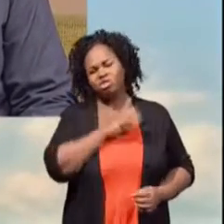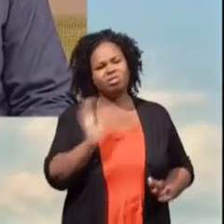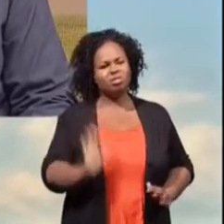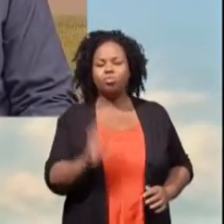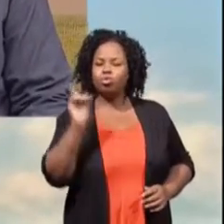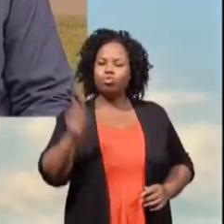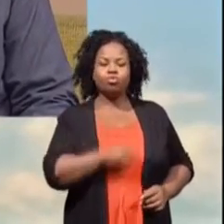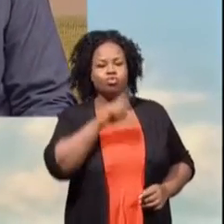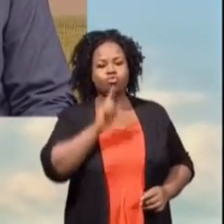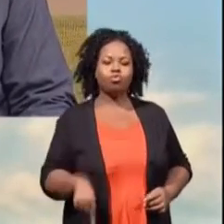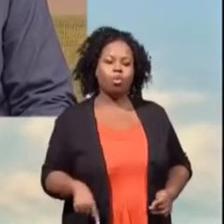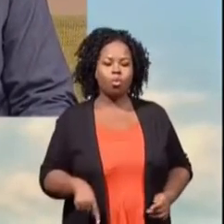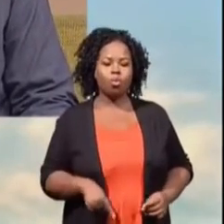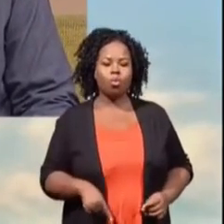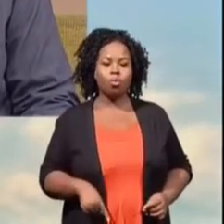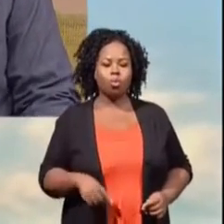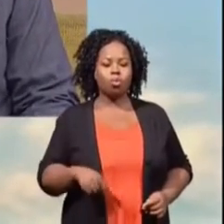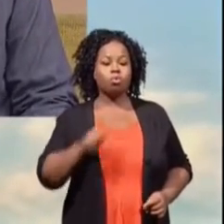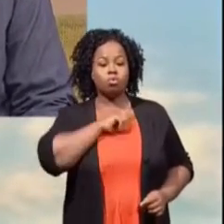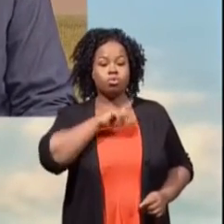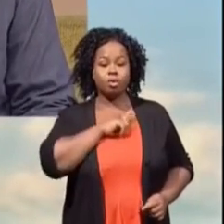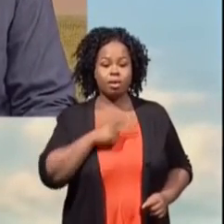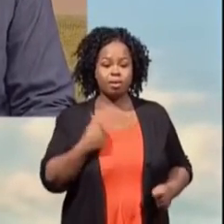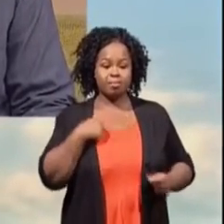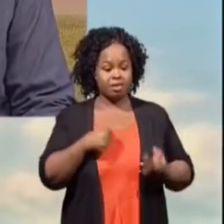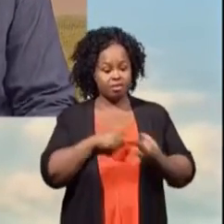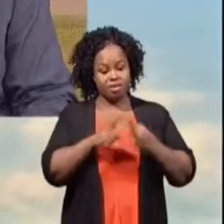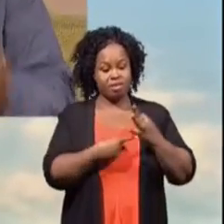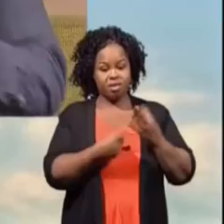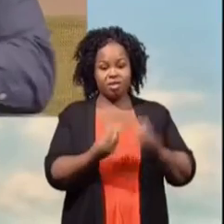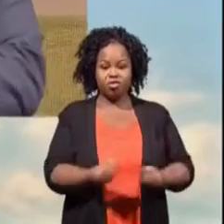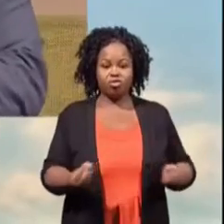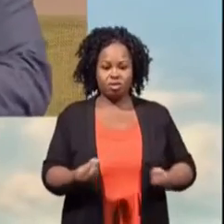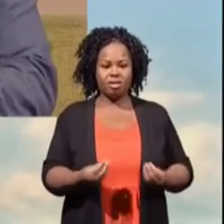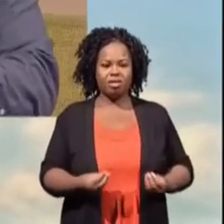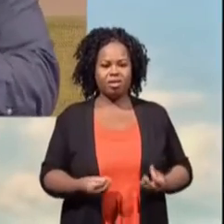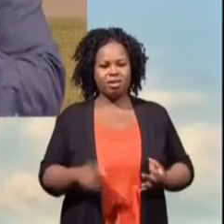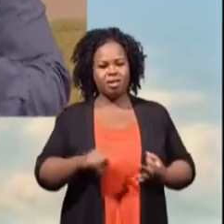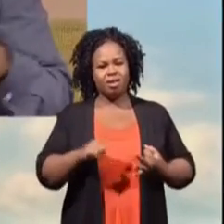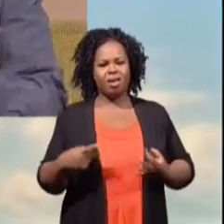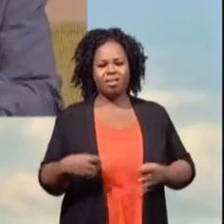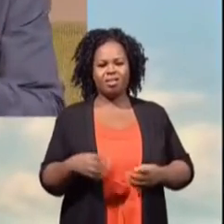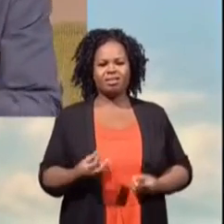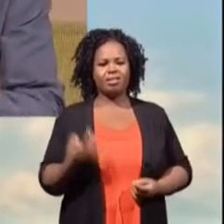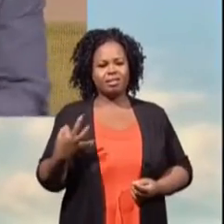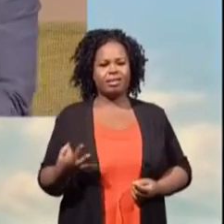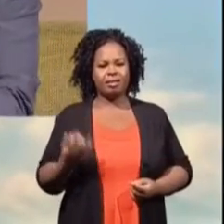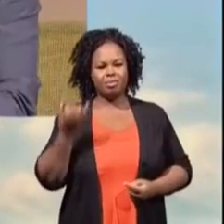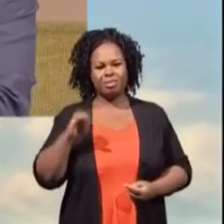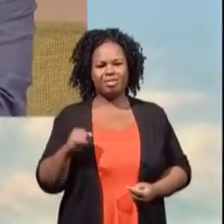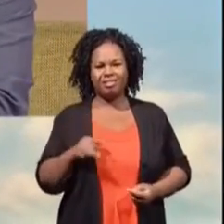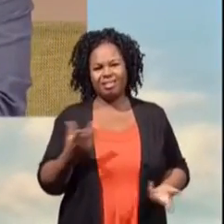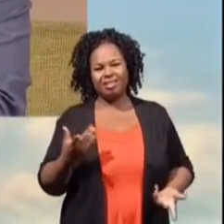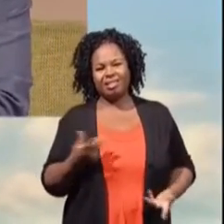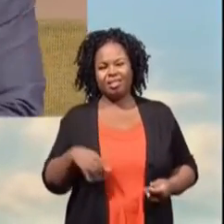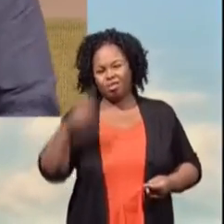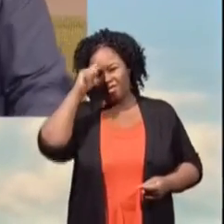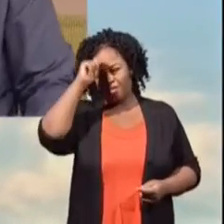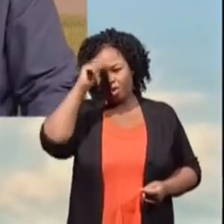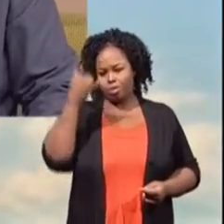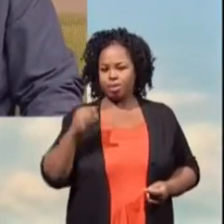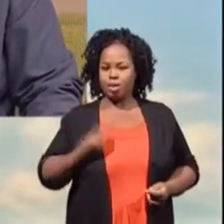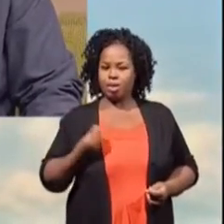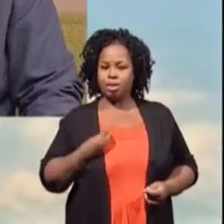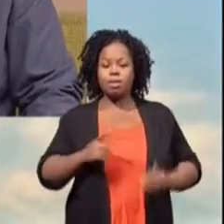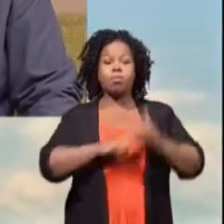was roba was roba the lessons mina I've got 3 kids as I said laba abanye abayi 3 batholakala ngisaseyibhari